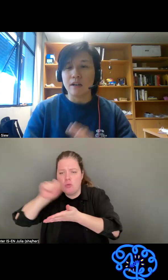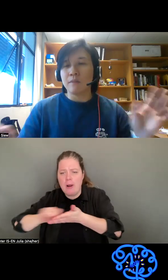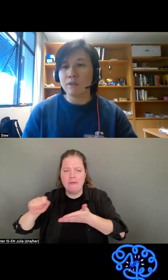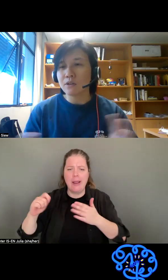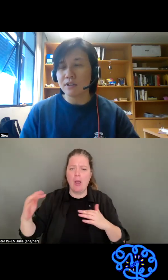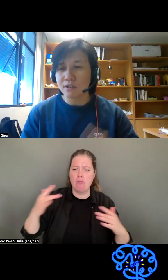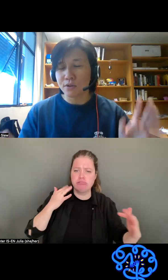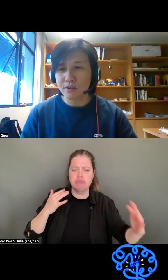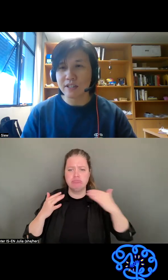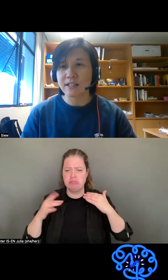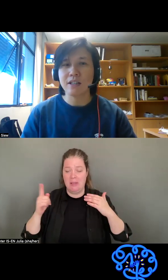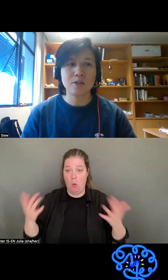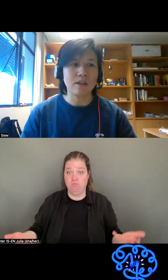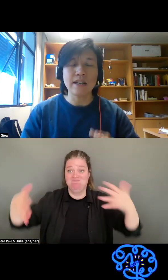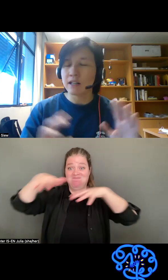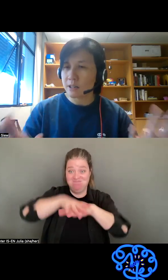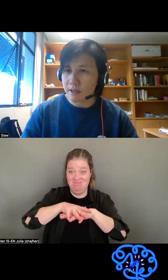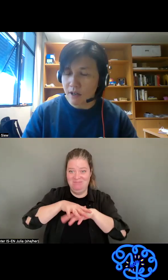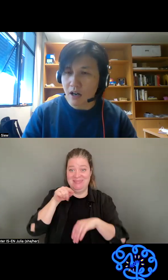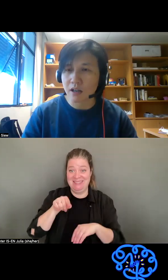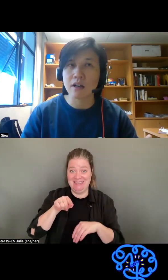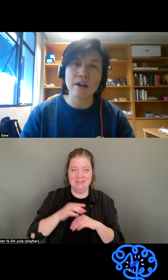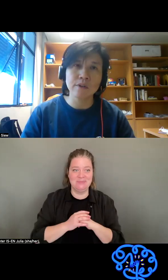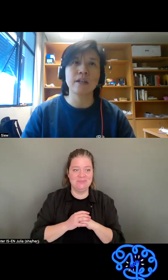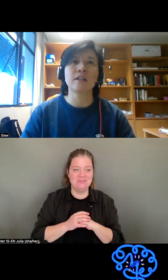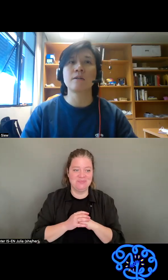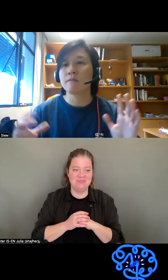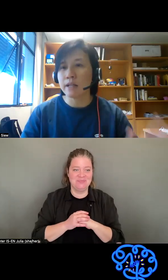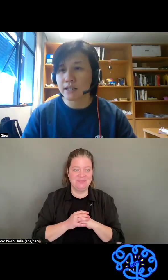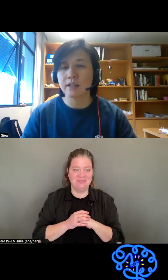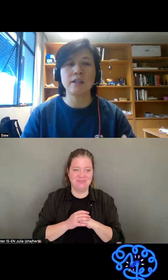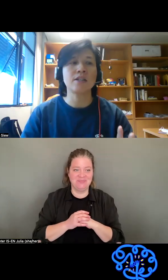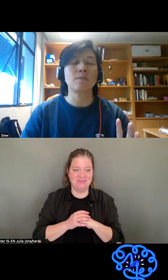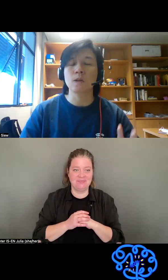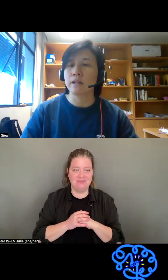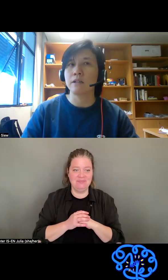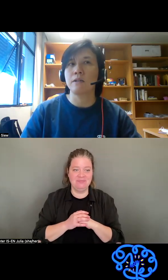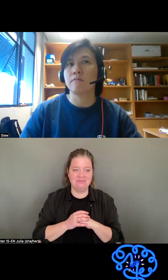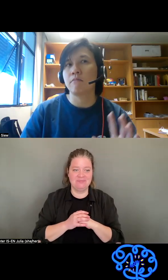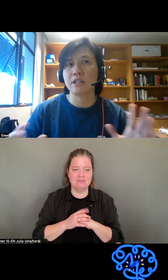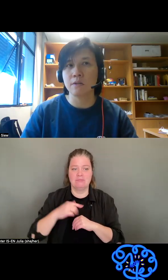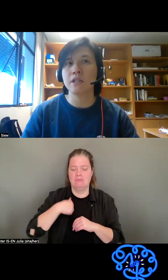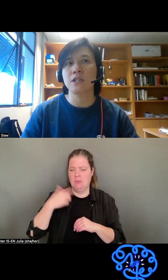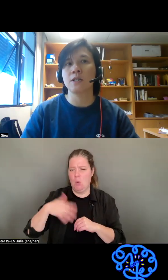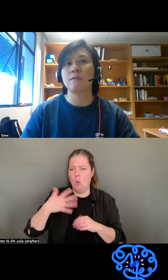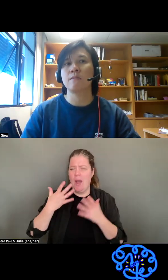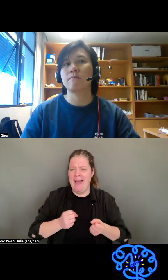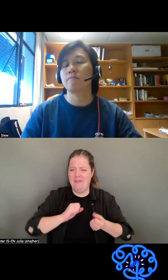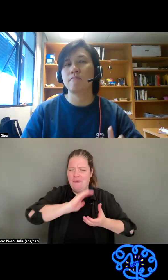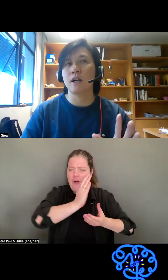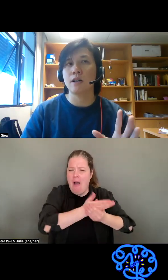So I'm not going to go through all the studies. We analyzed archival data, mega studies, we collected lexical